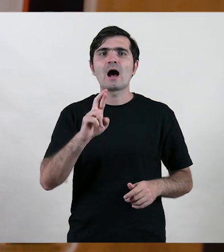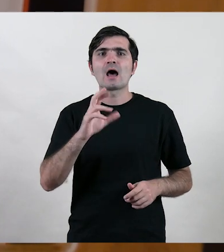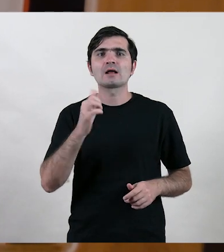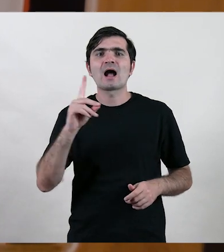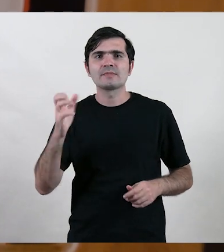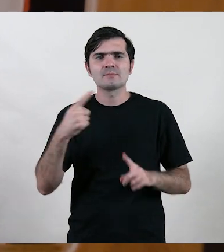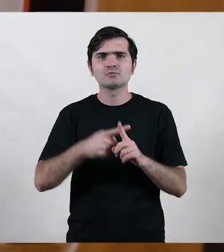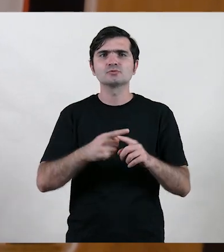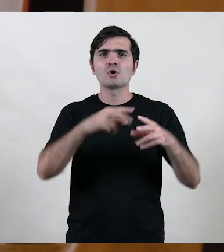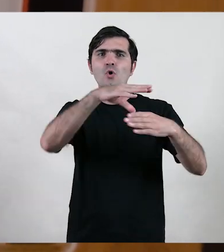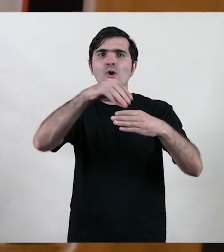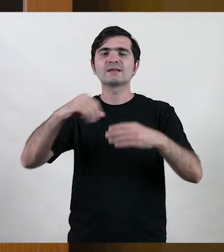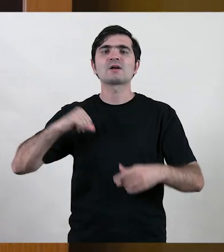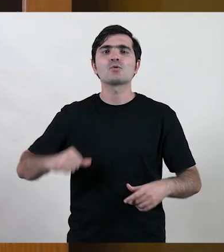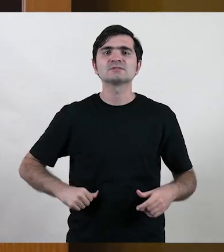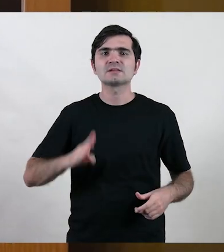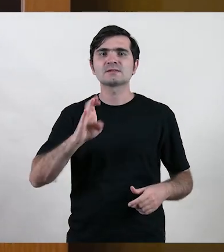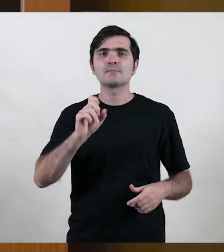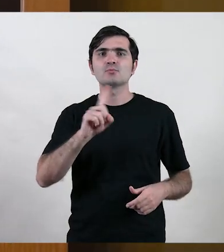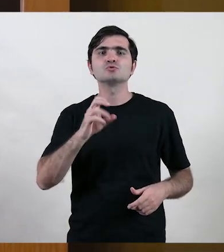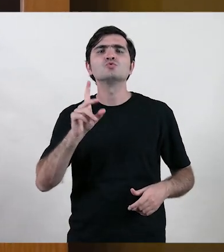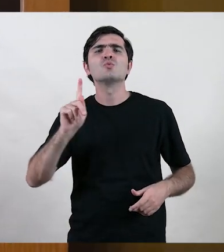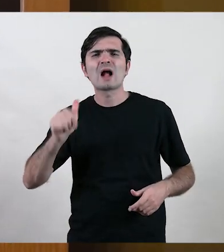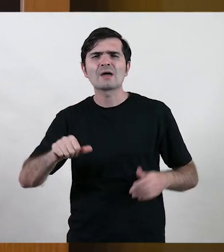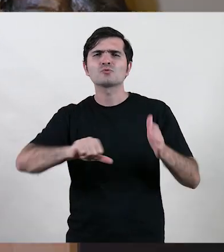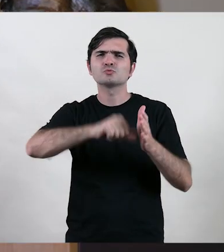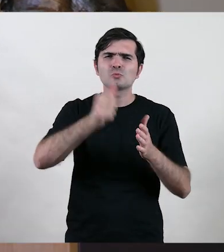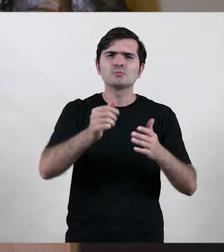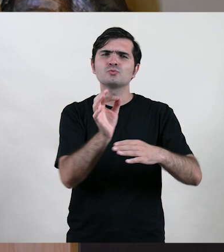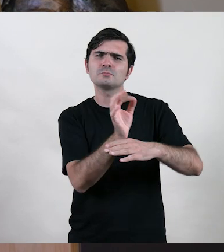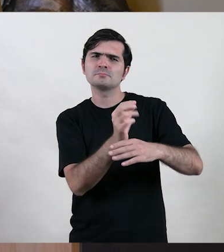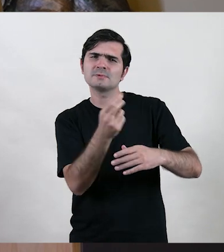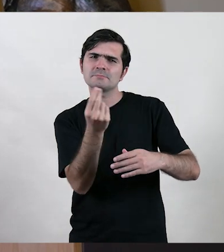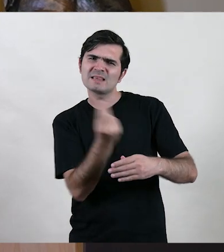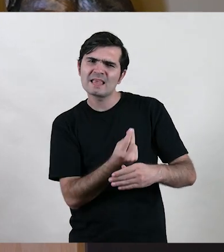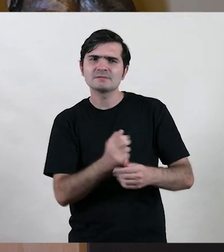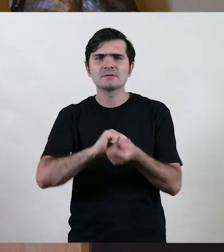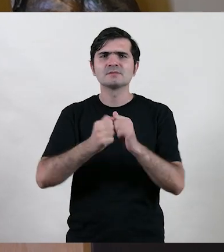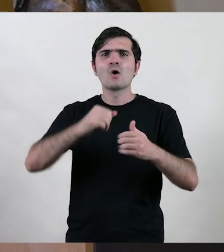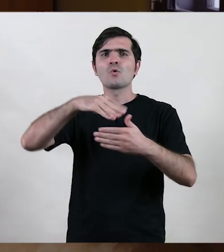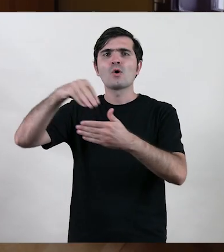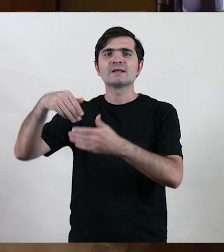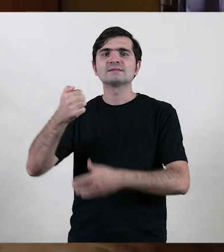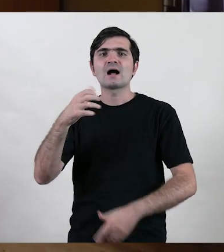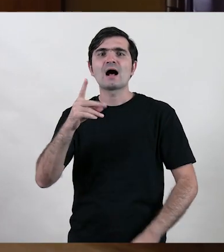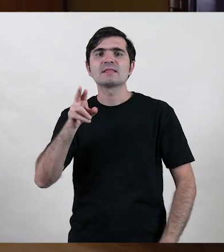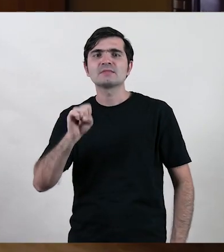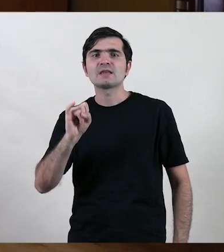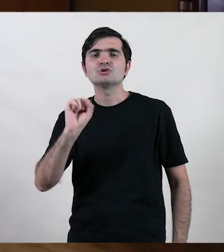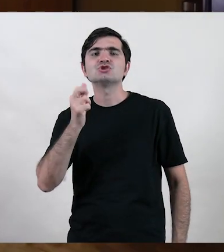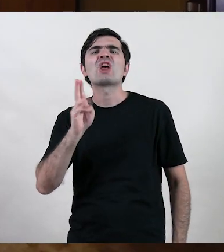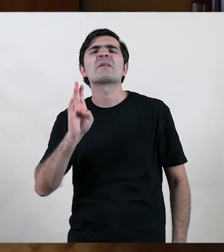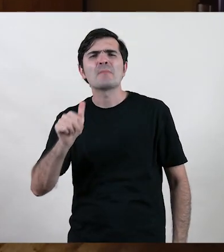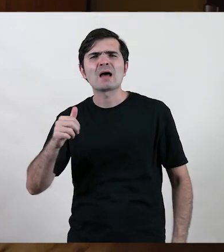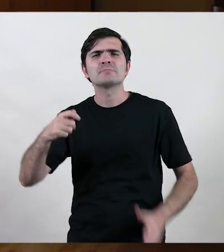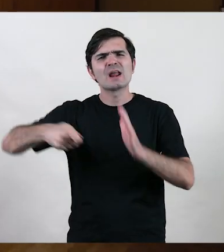the Constanța Buzdugan collection featuring sculptures and sketches by the renowned artist, the Andrei Șerban collection,